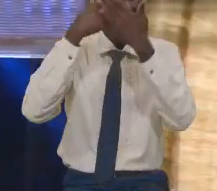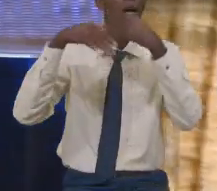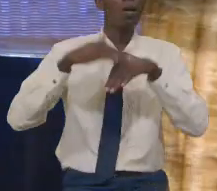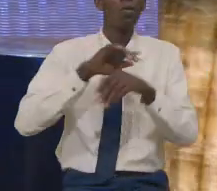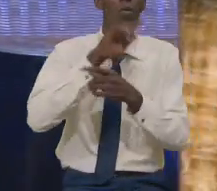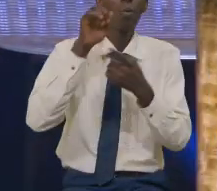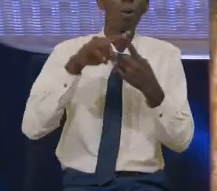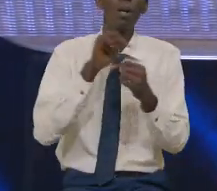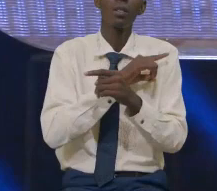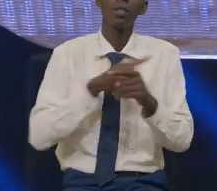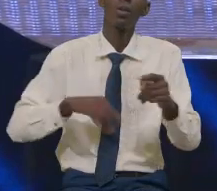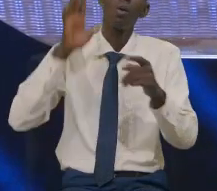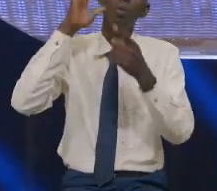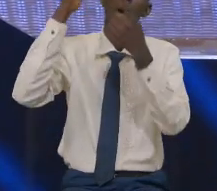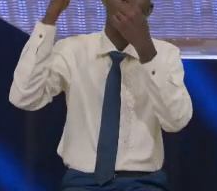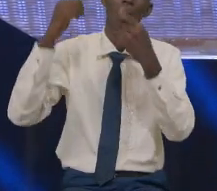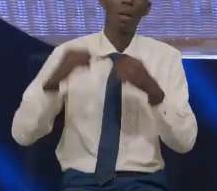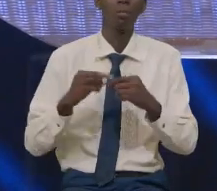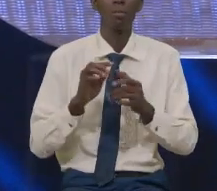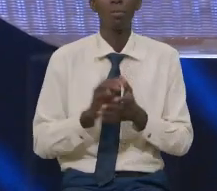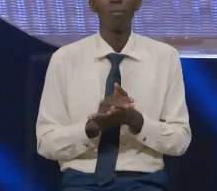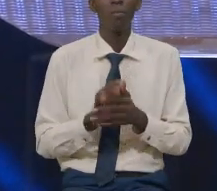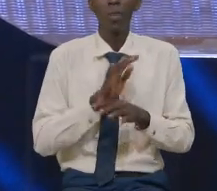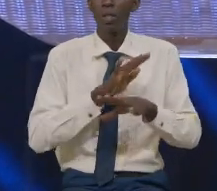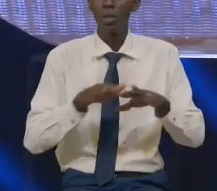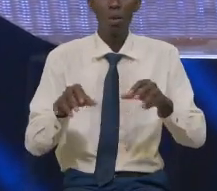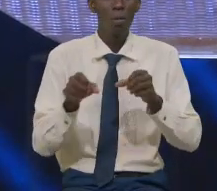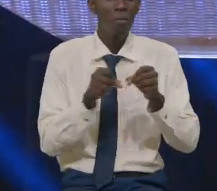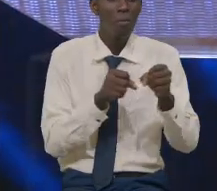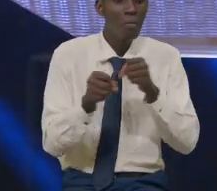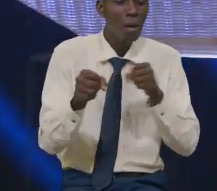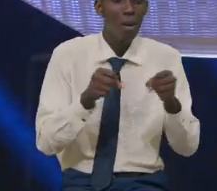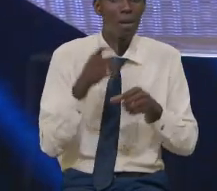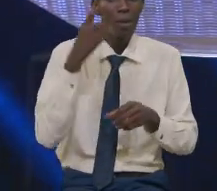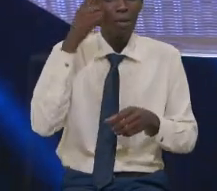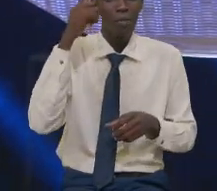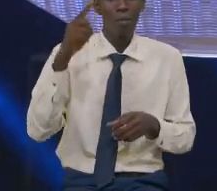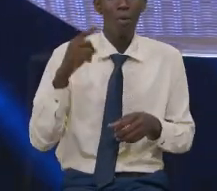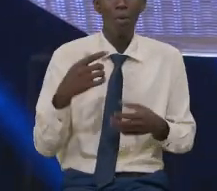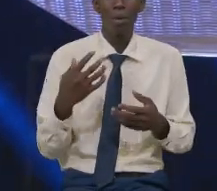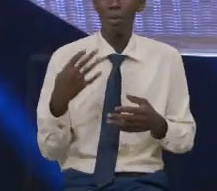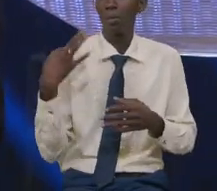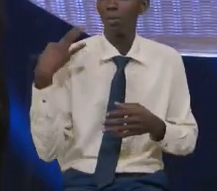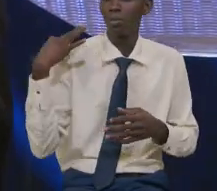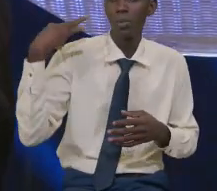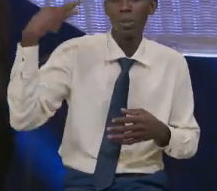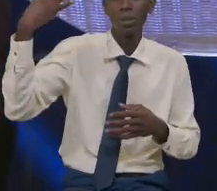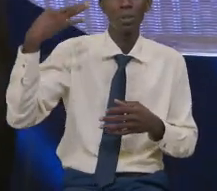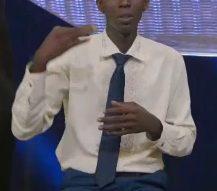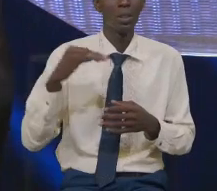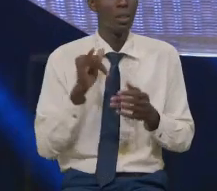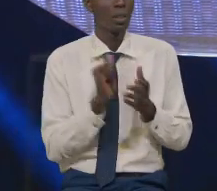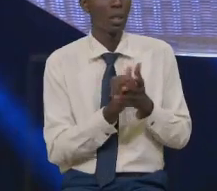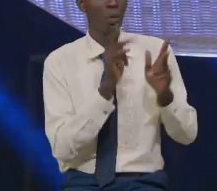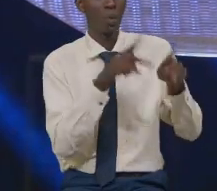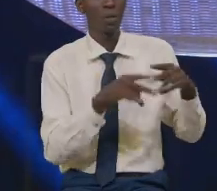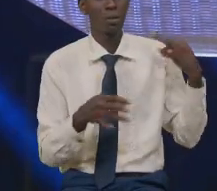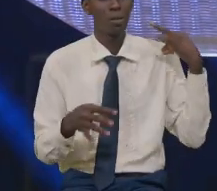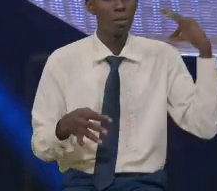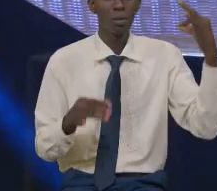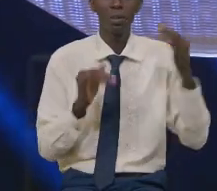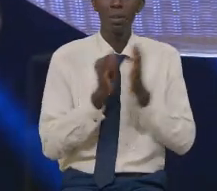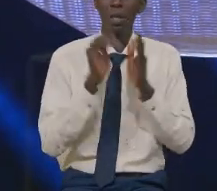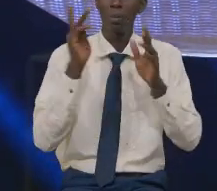Lord will come. Don't fight for, you know, that person's position, that person's authority,